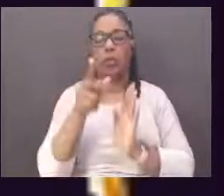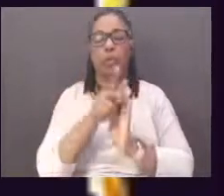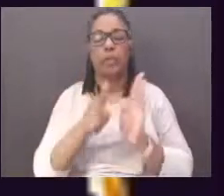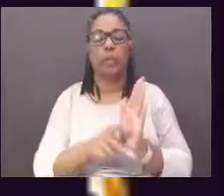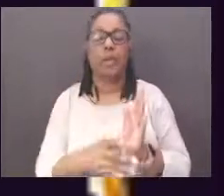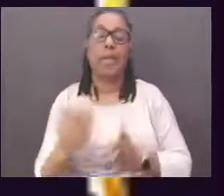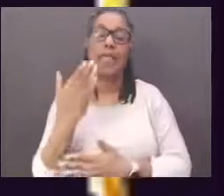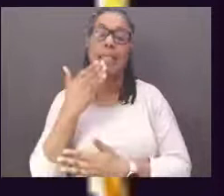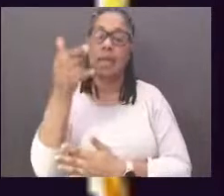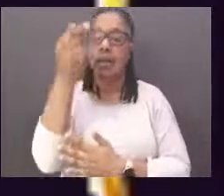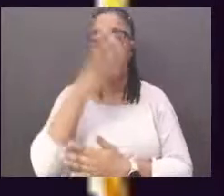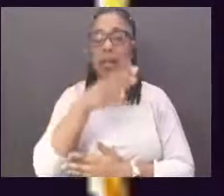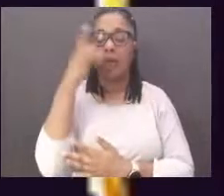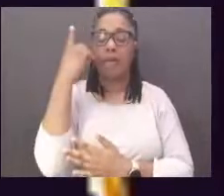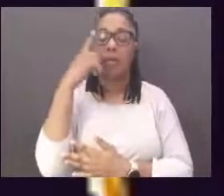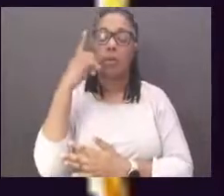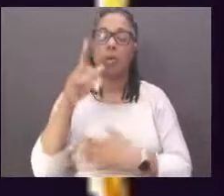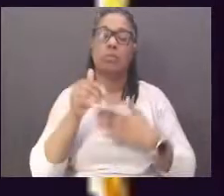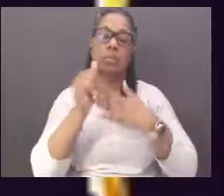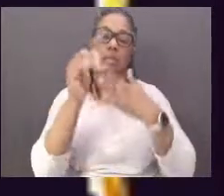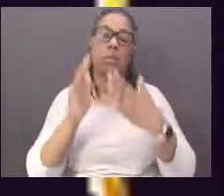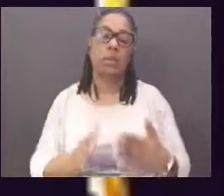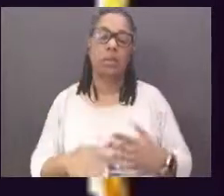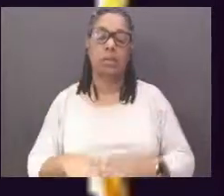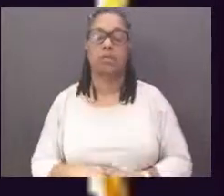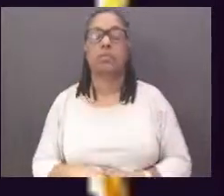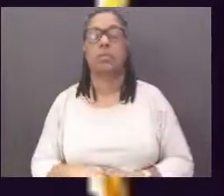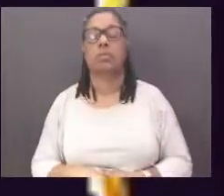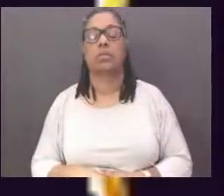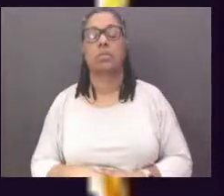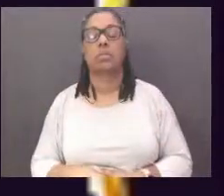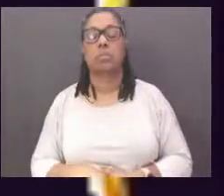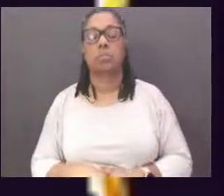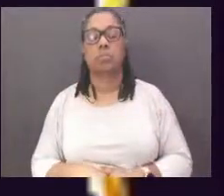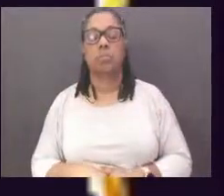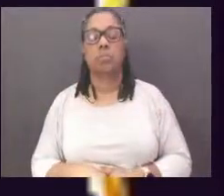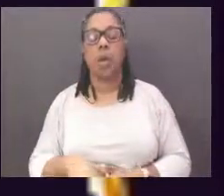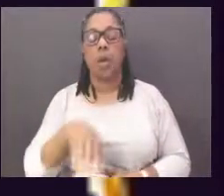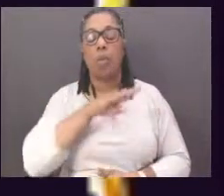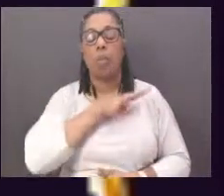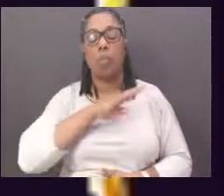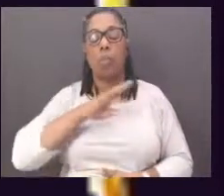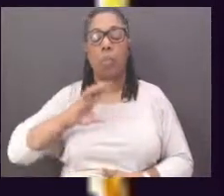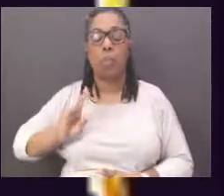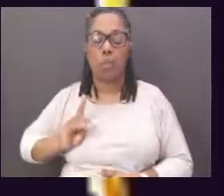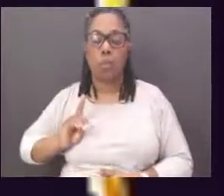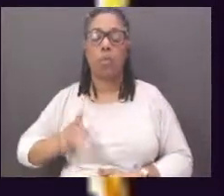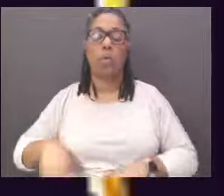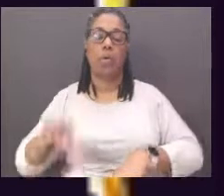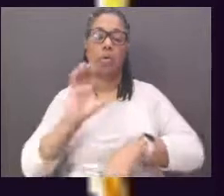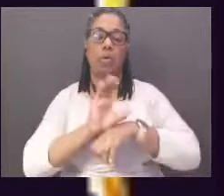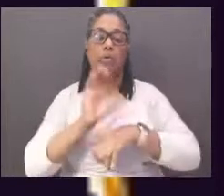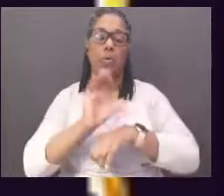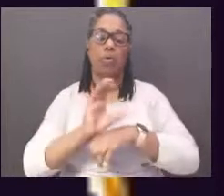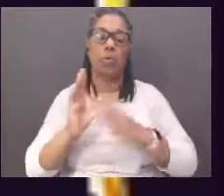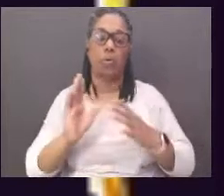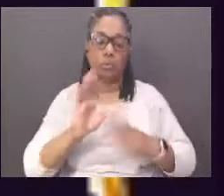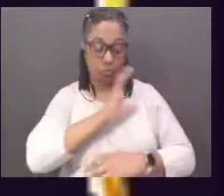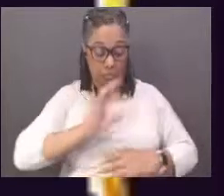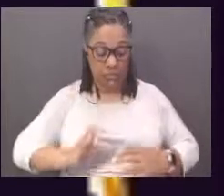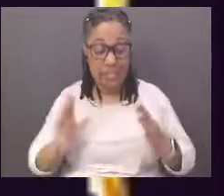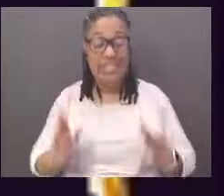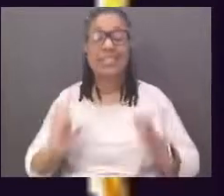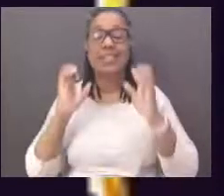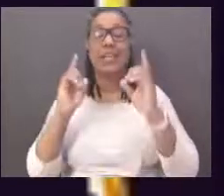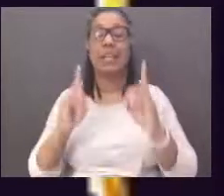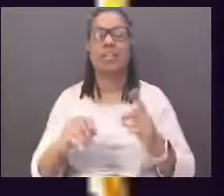Committee, as well as Eric Cheatham and our Board of Christian Education, Dr. Edward Lorenzo Wheeler, those that were here